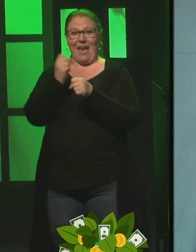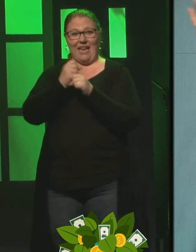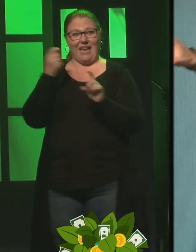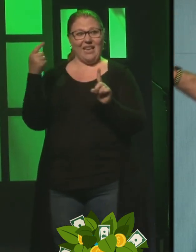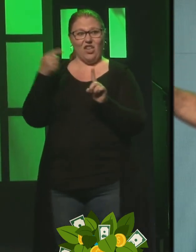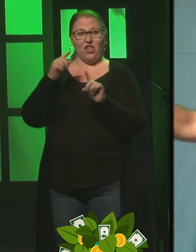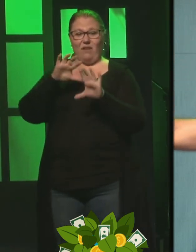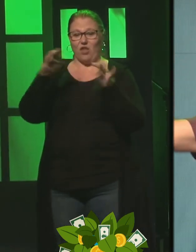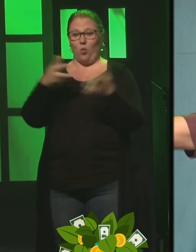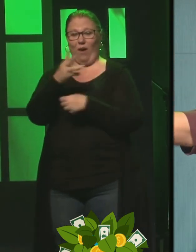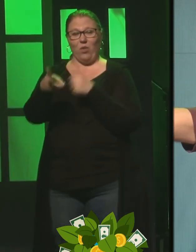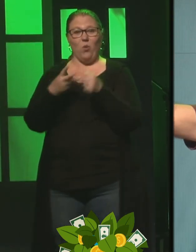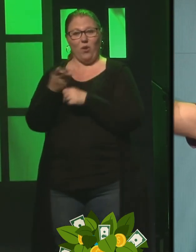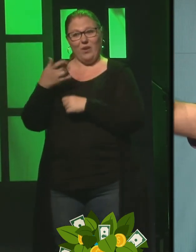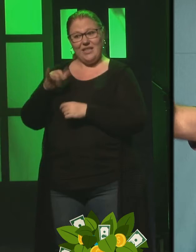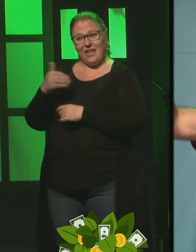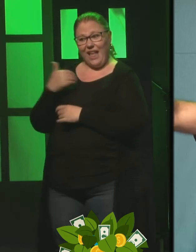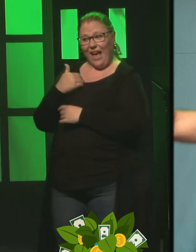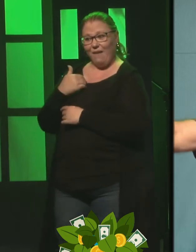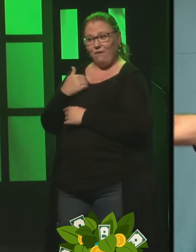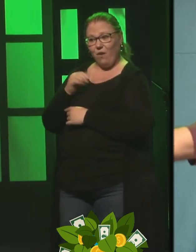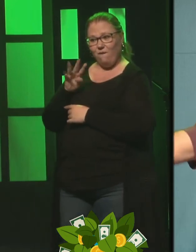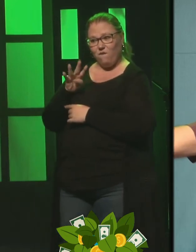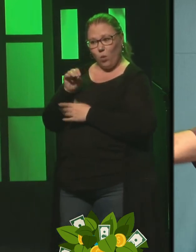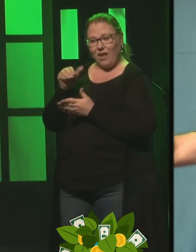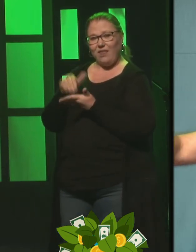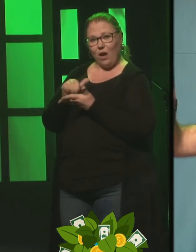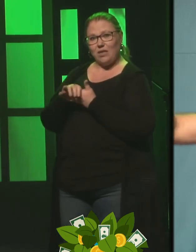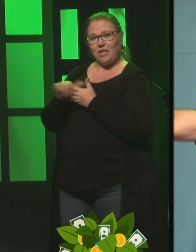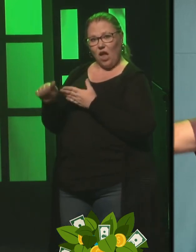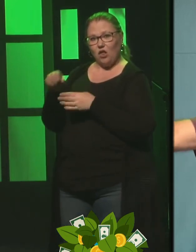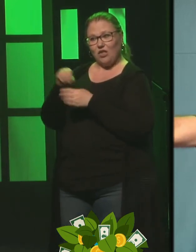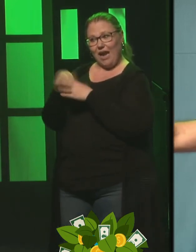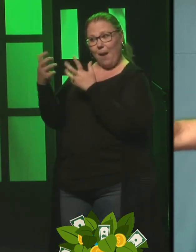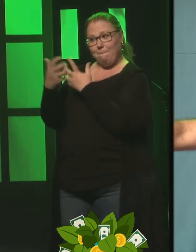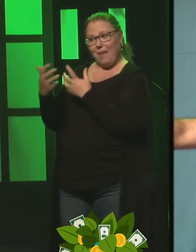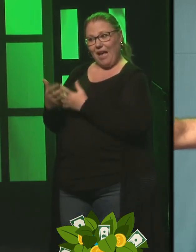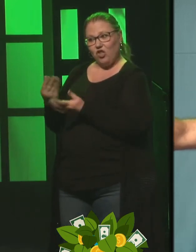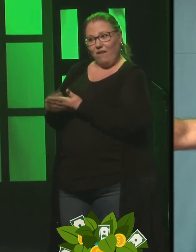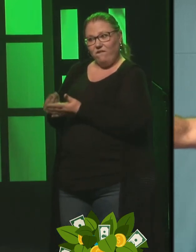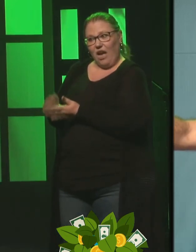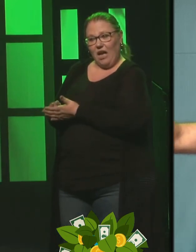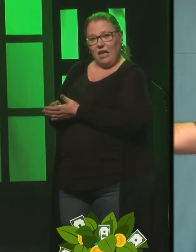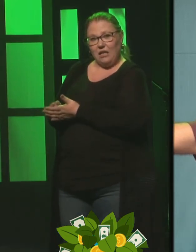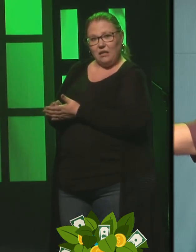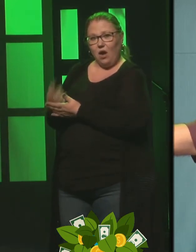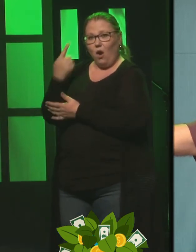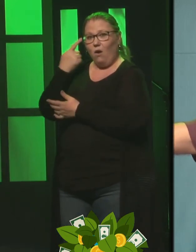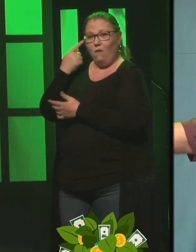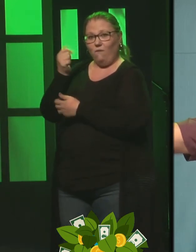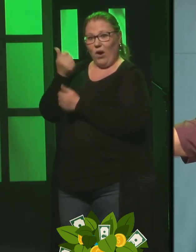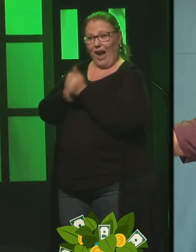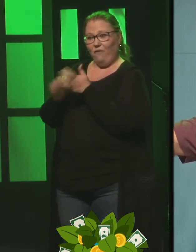have we still have $40,000 in a matching fund that for every $1 we raise over the next year,